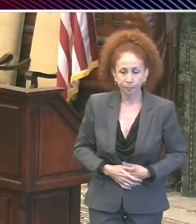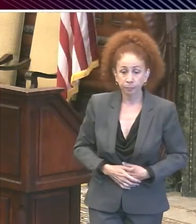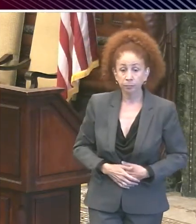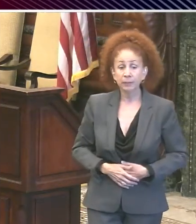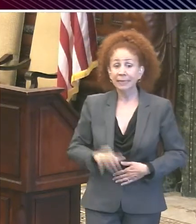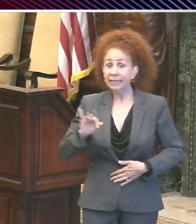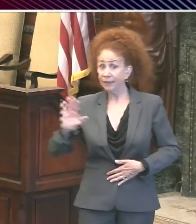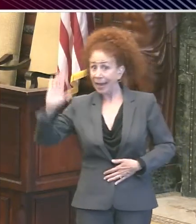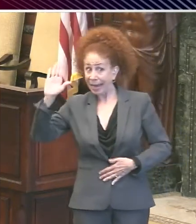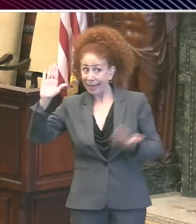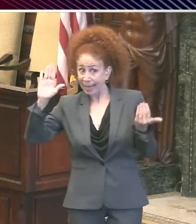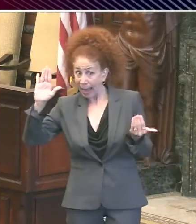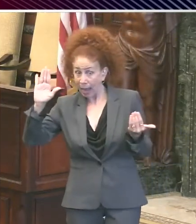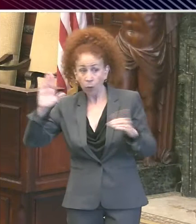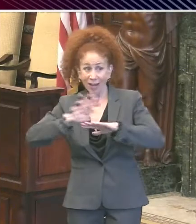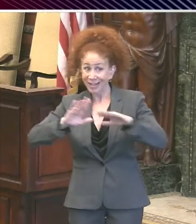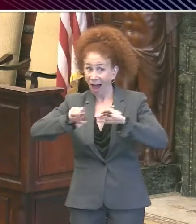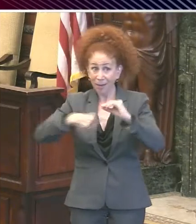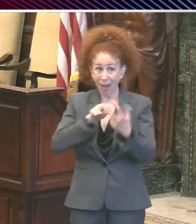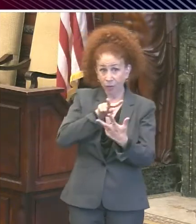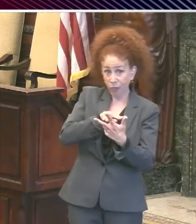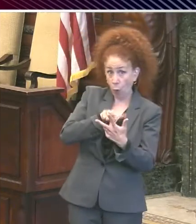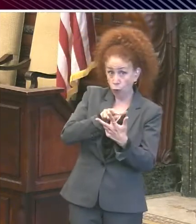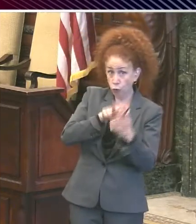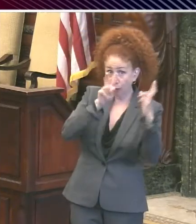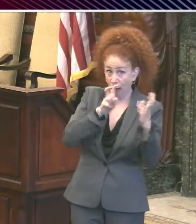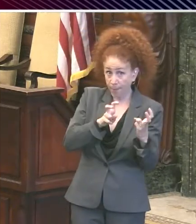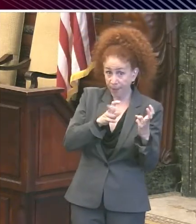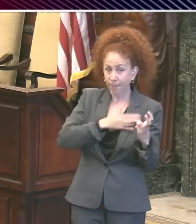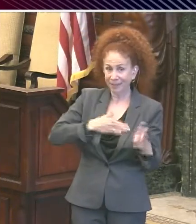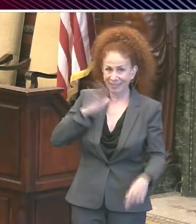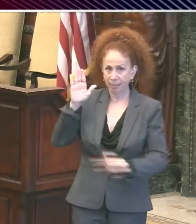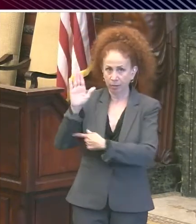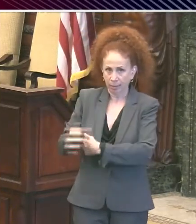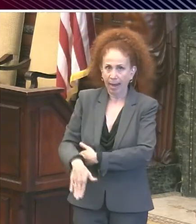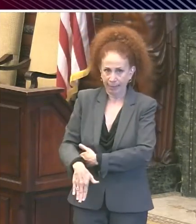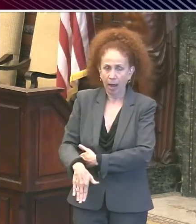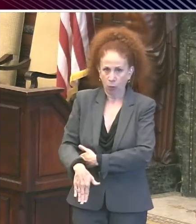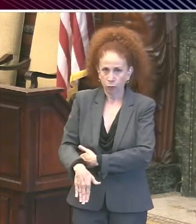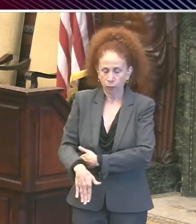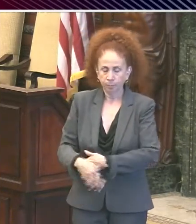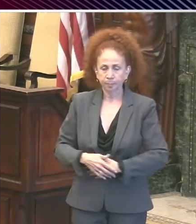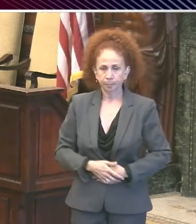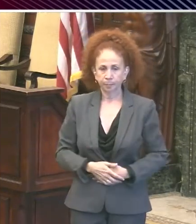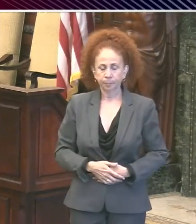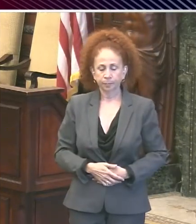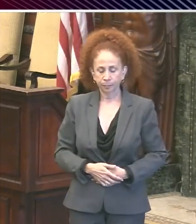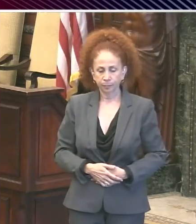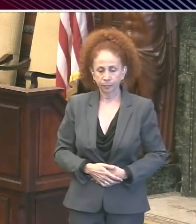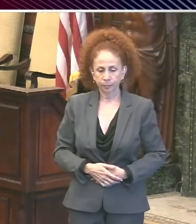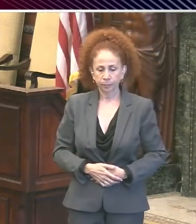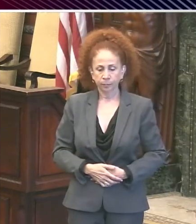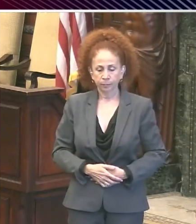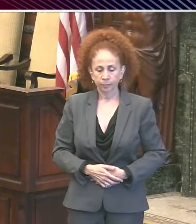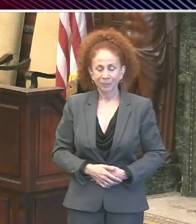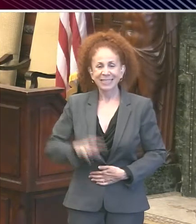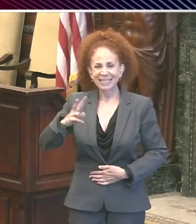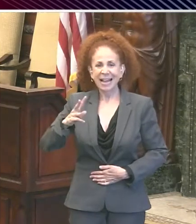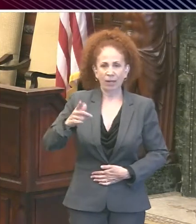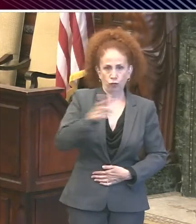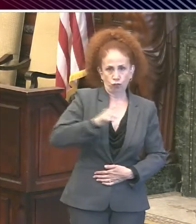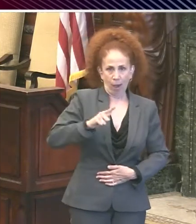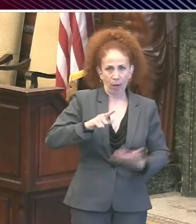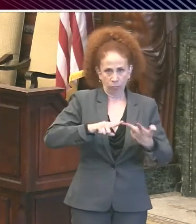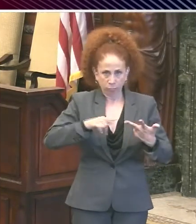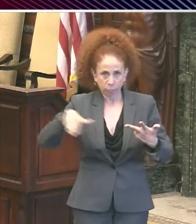is raised now and you are not asking about one of those topics, you can please lower it and we will get to you in the second round.